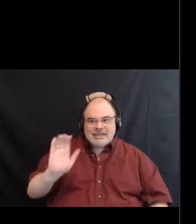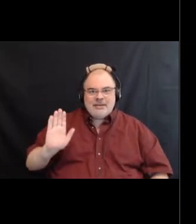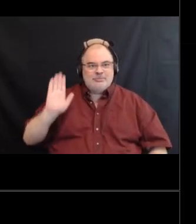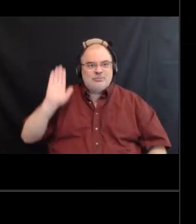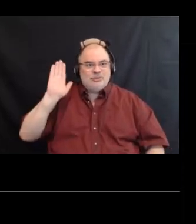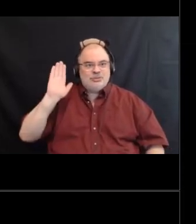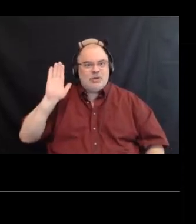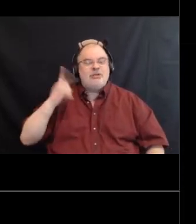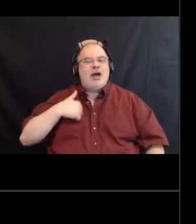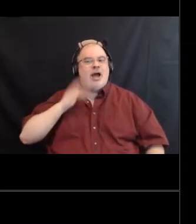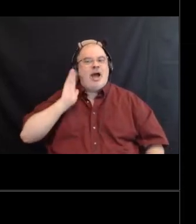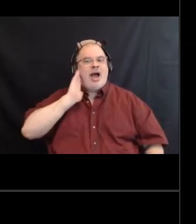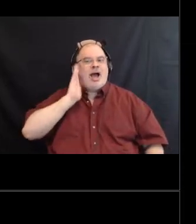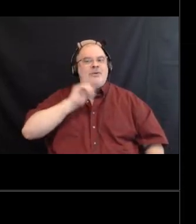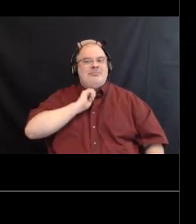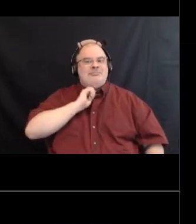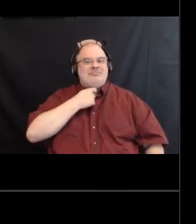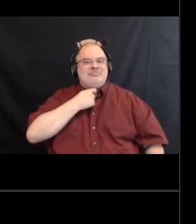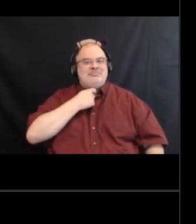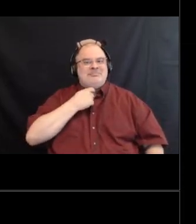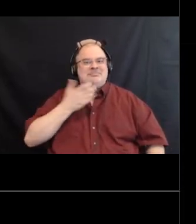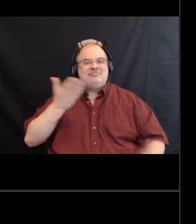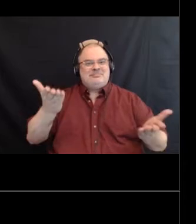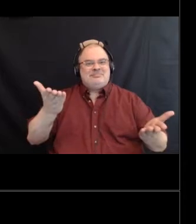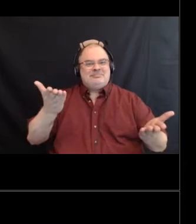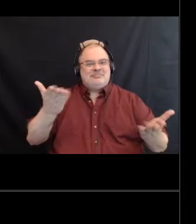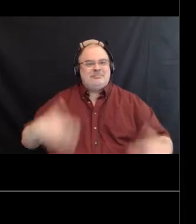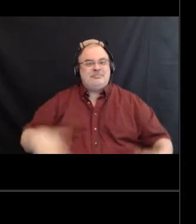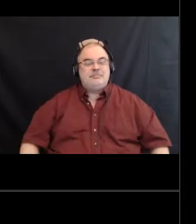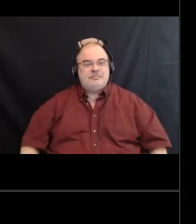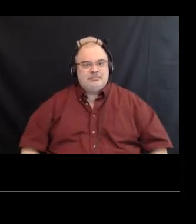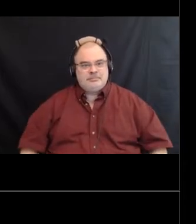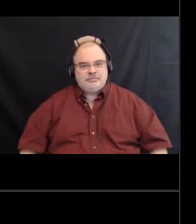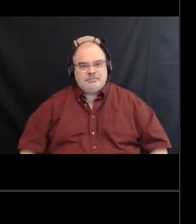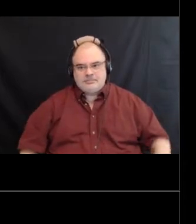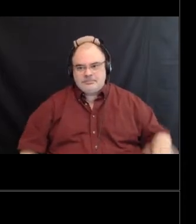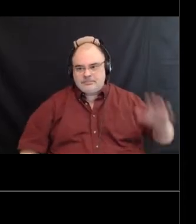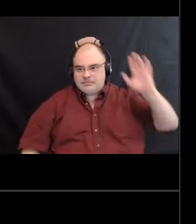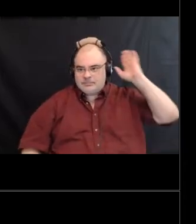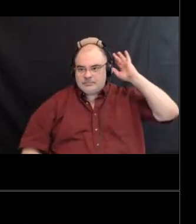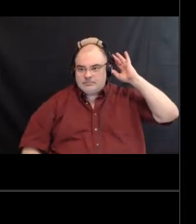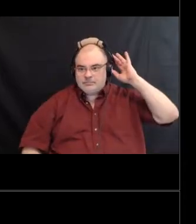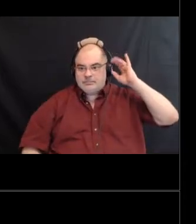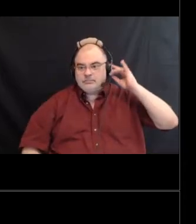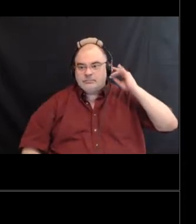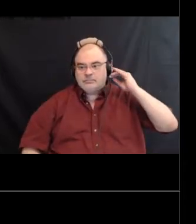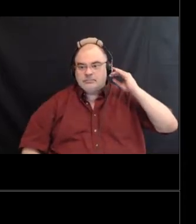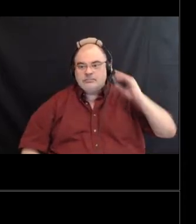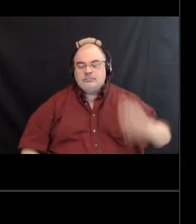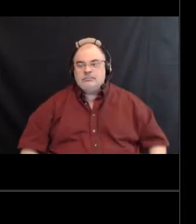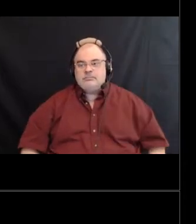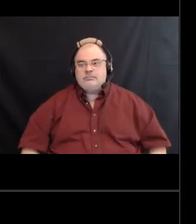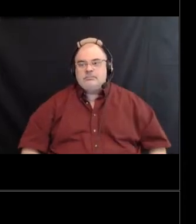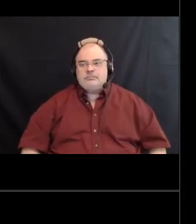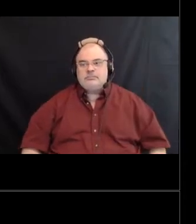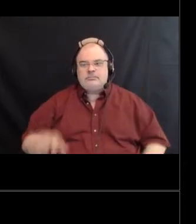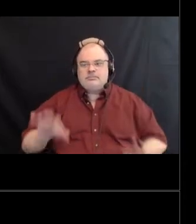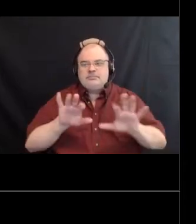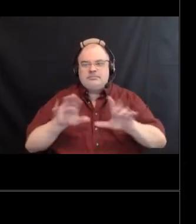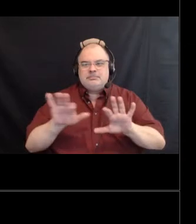and I'll be more than happy to answer any questions you may have. So give everybody a minute to put those